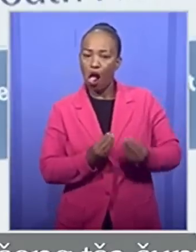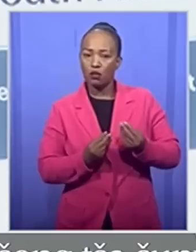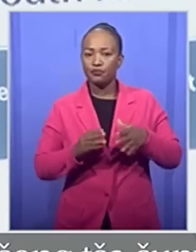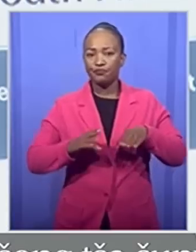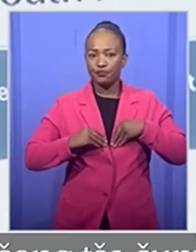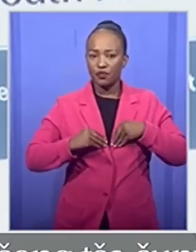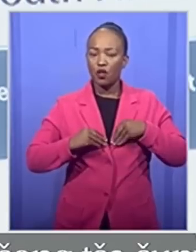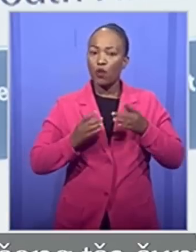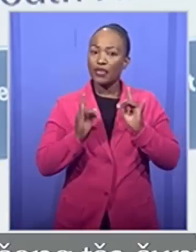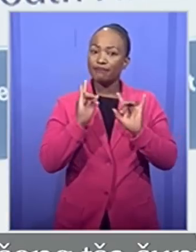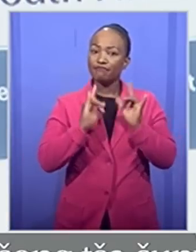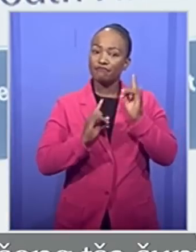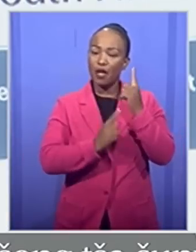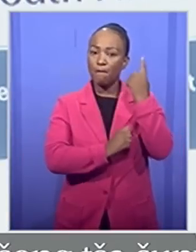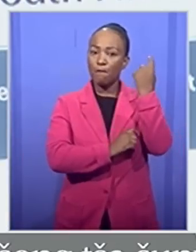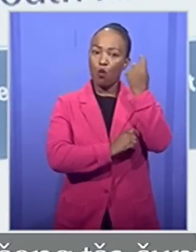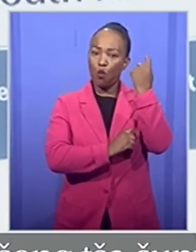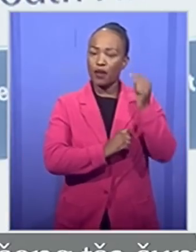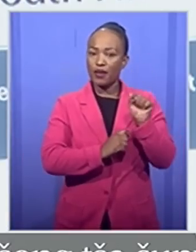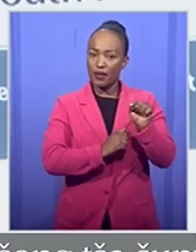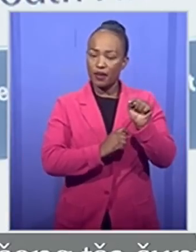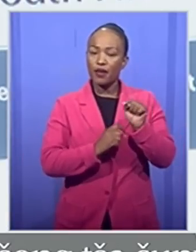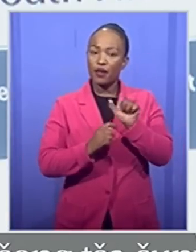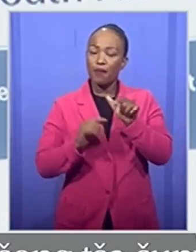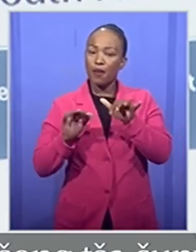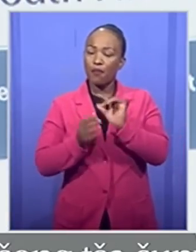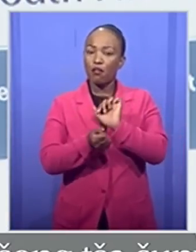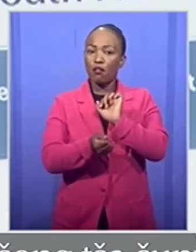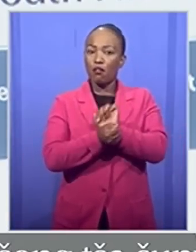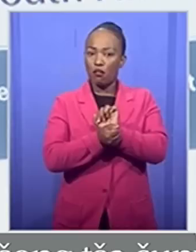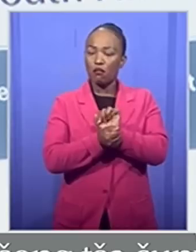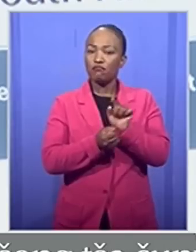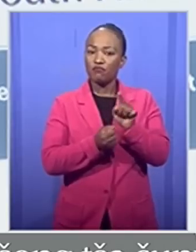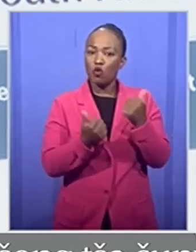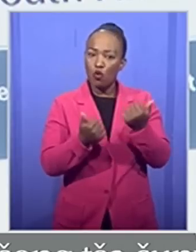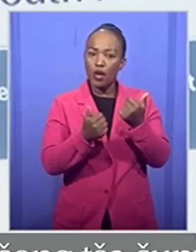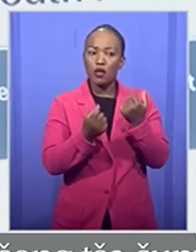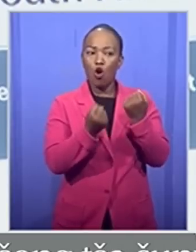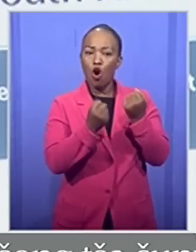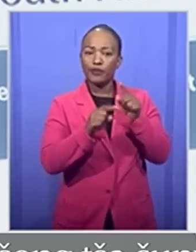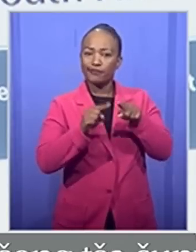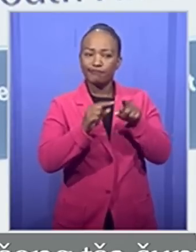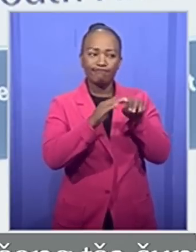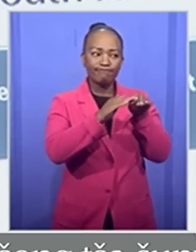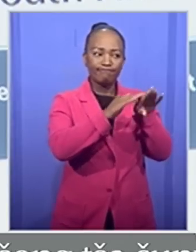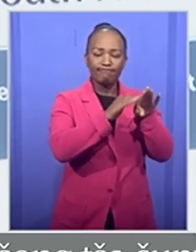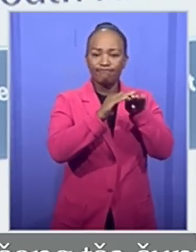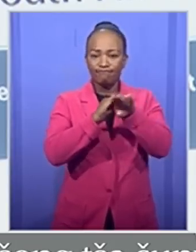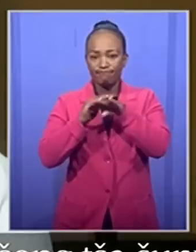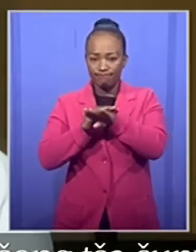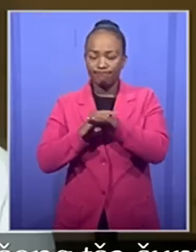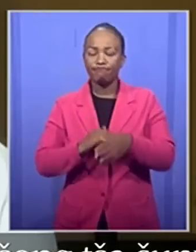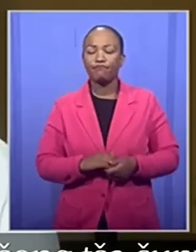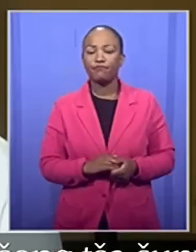toropong ya Polokwane. Bahlapetši bao ba golegilego ba šetše ba tšweletše dikgorontsheko tša go fapana ka mono Limpopo. These